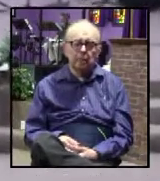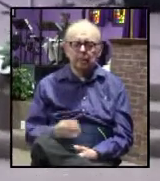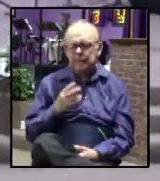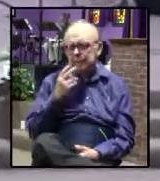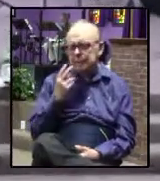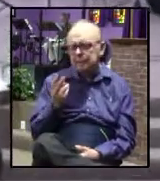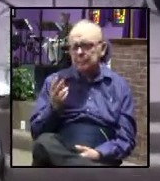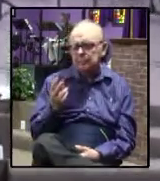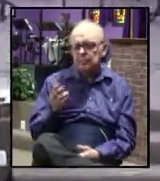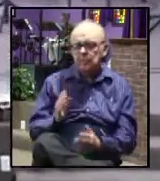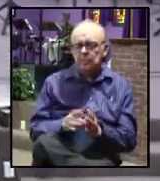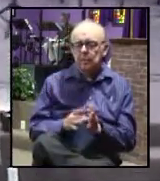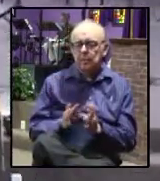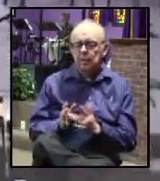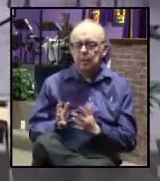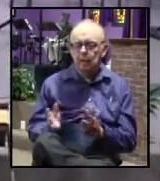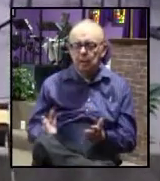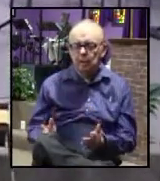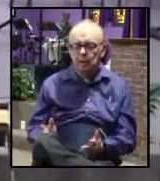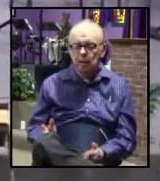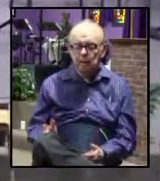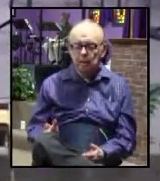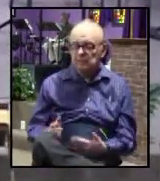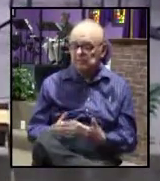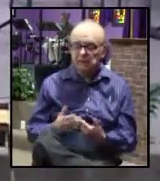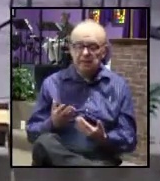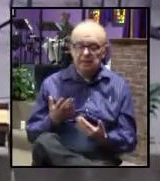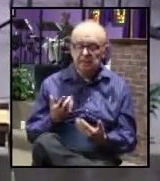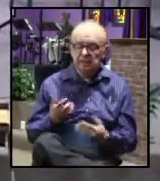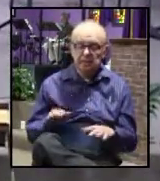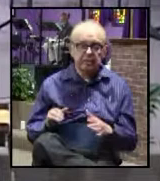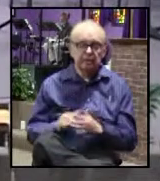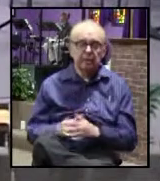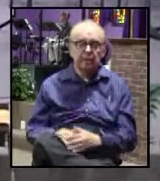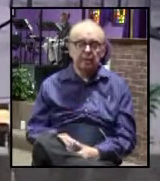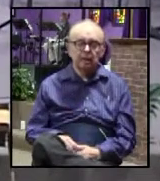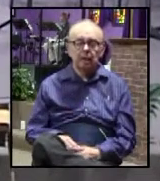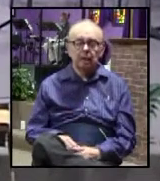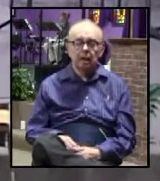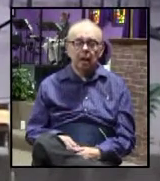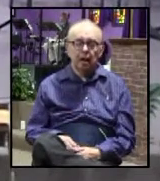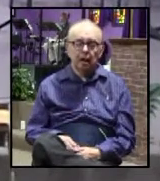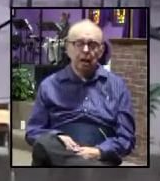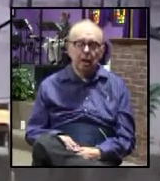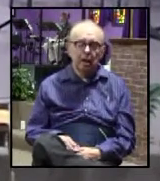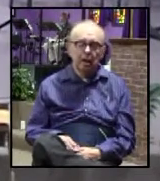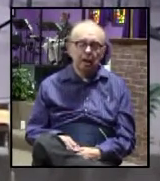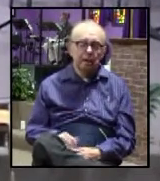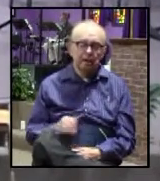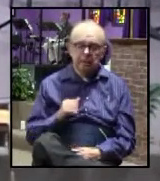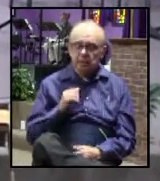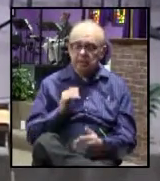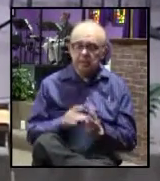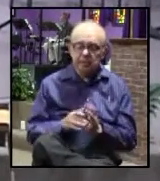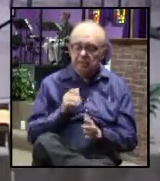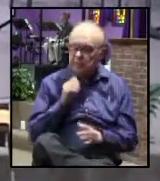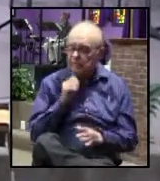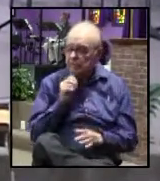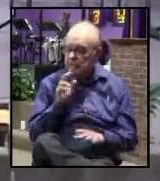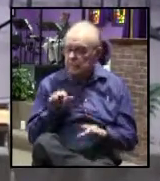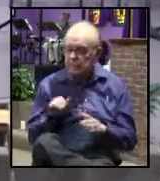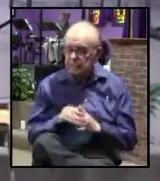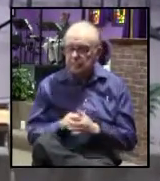You see, Jesus could just as easily have done that. He was overqualified. He didn't need to do it.